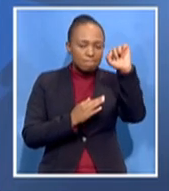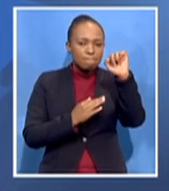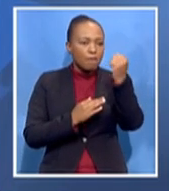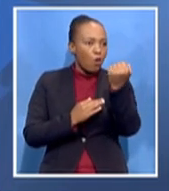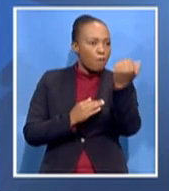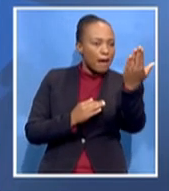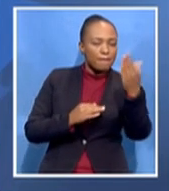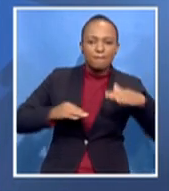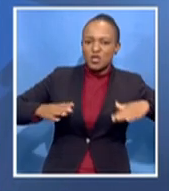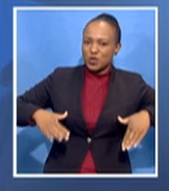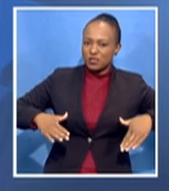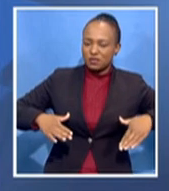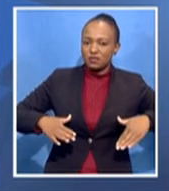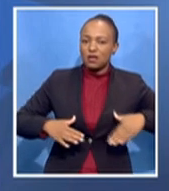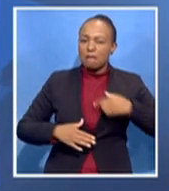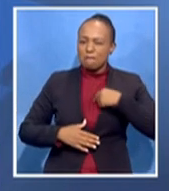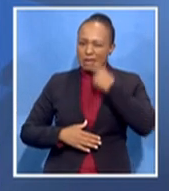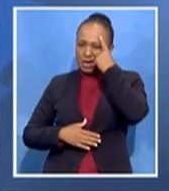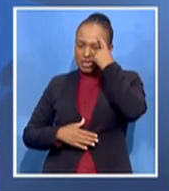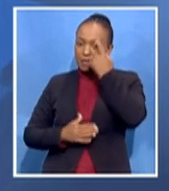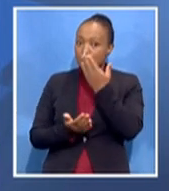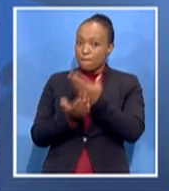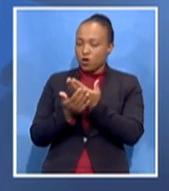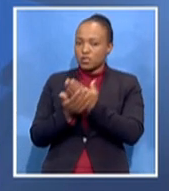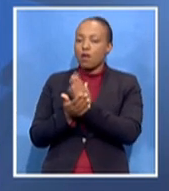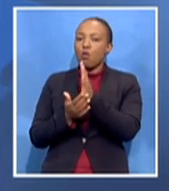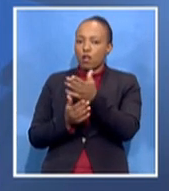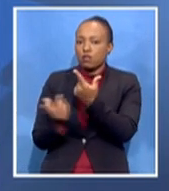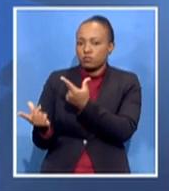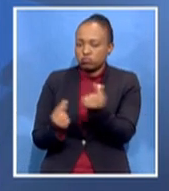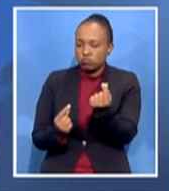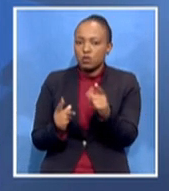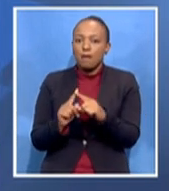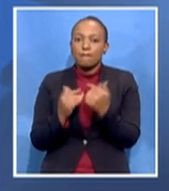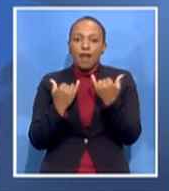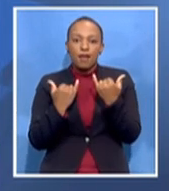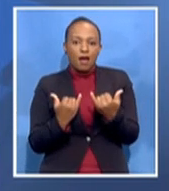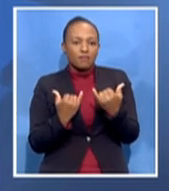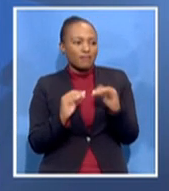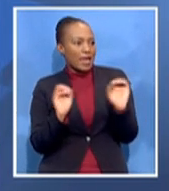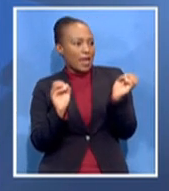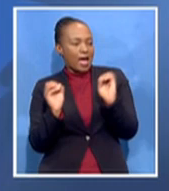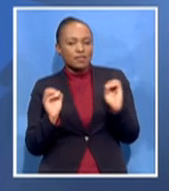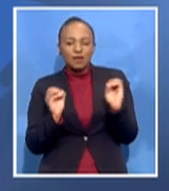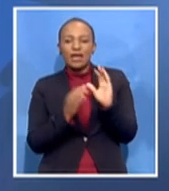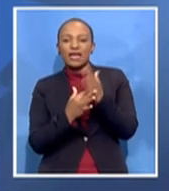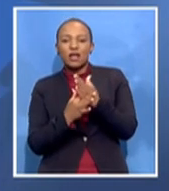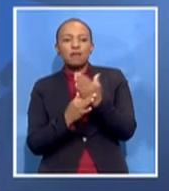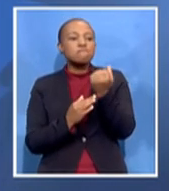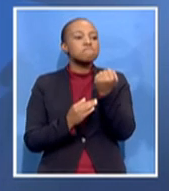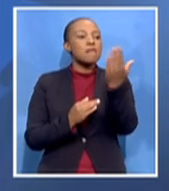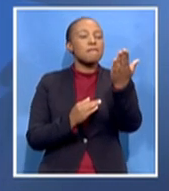possible moment, but the reason for him not seeking the interim interdict restraining Judge Zondo